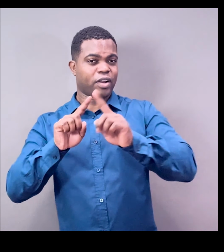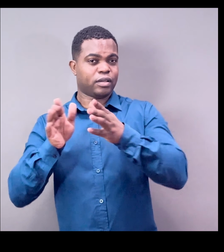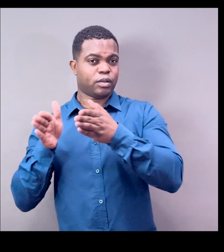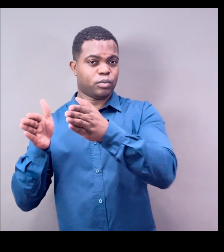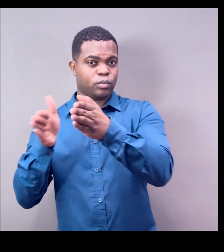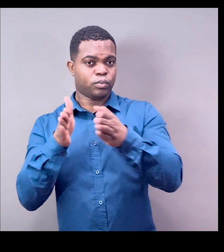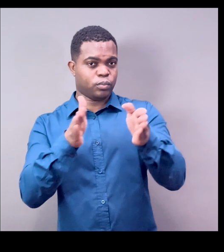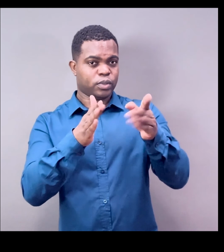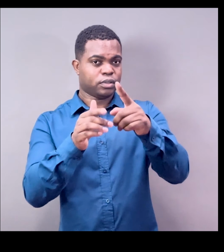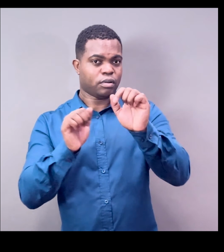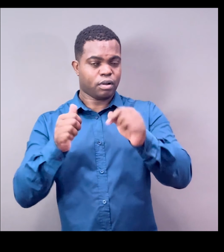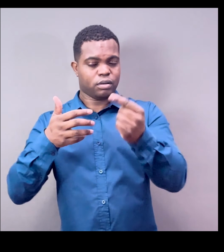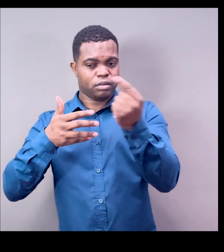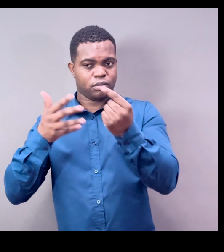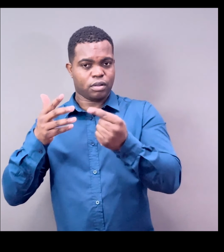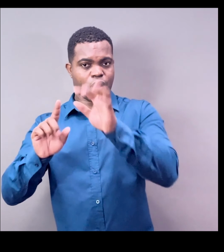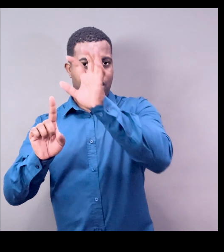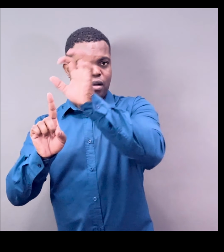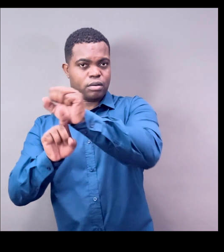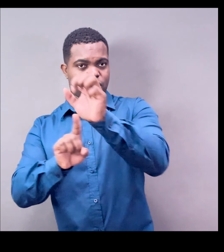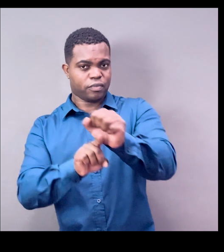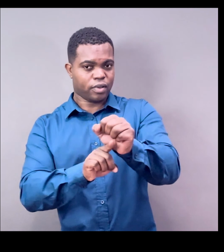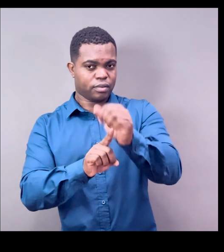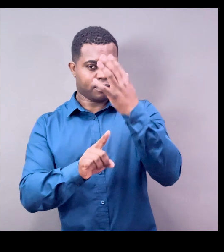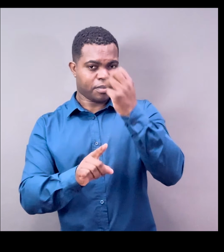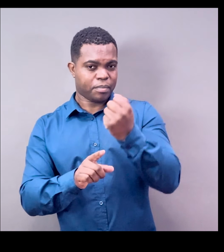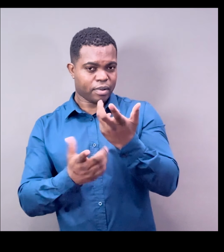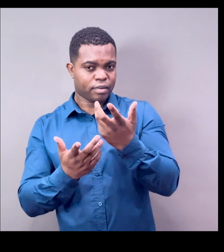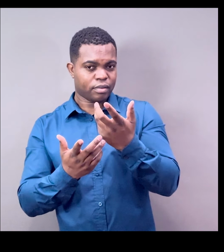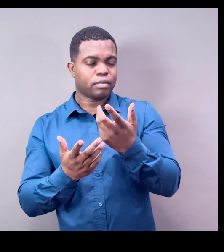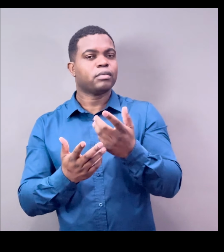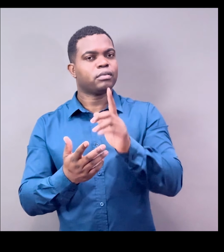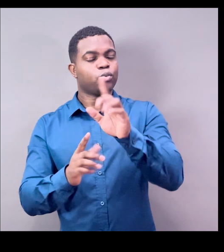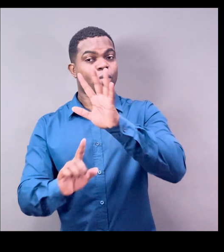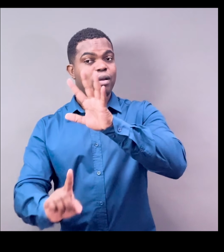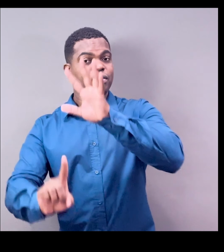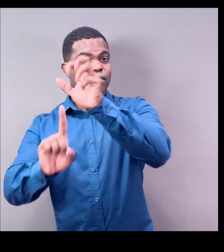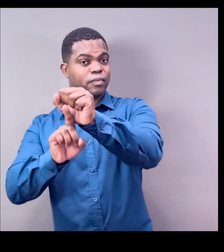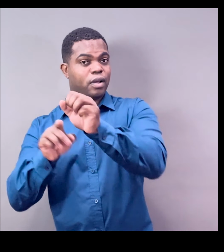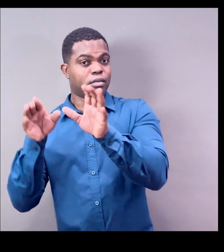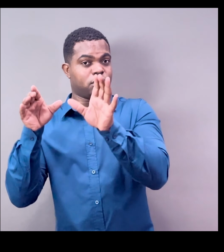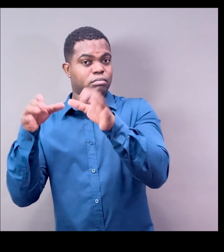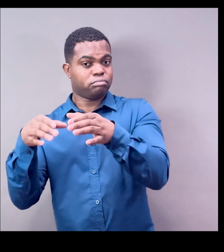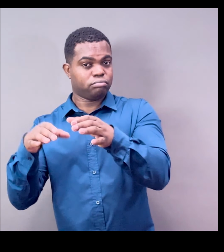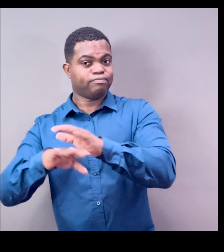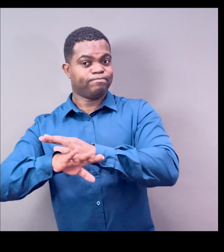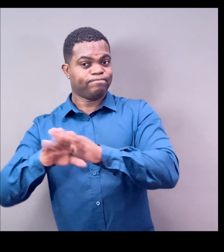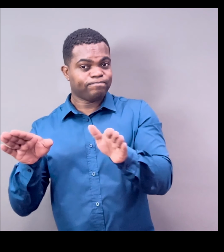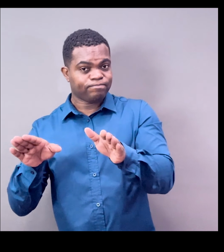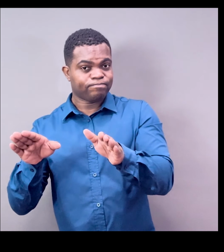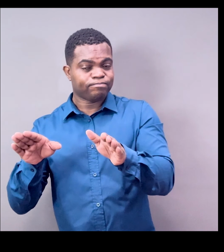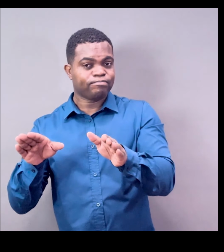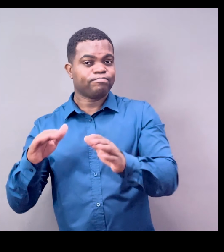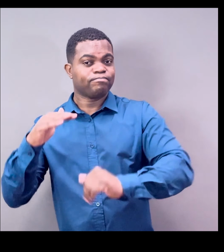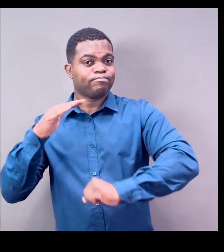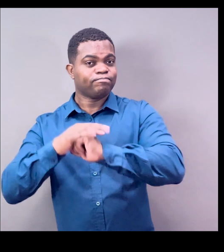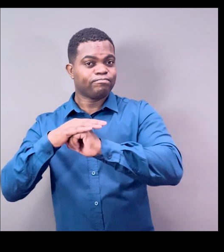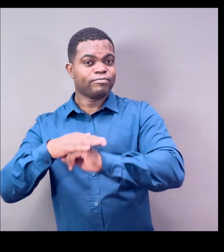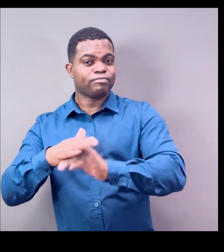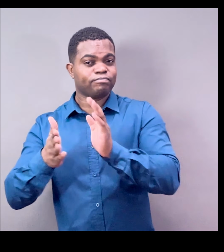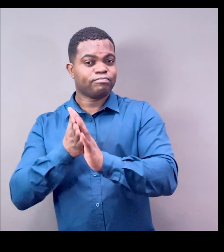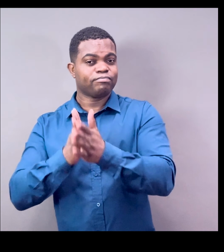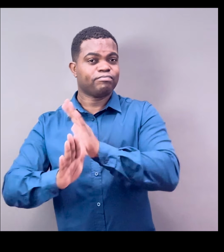to identify your stakeholders. It is not enough to just identify your stakeholders. It is